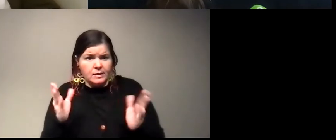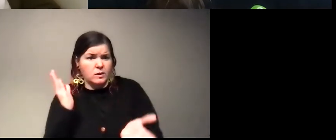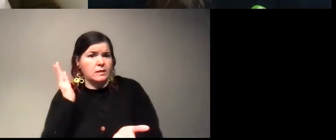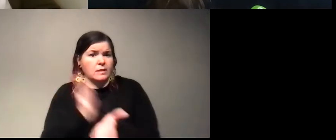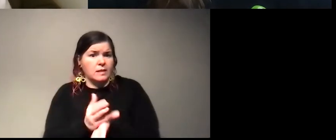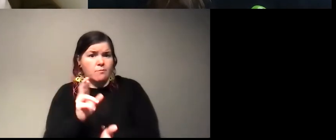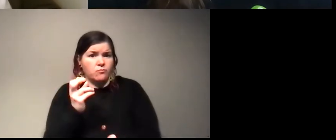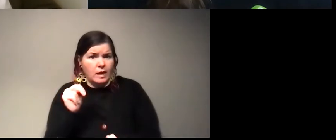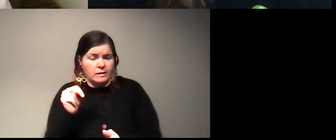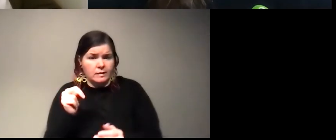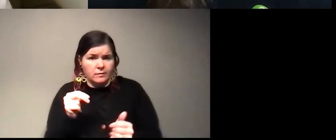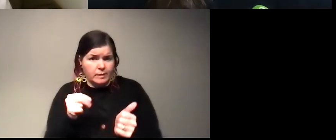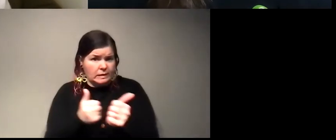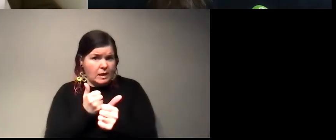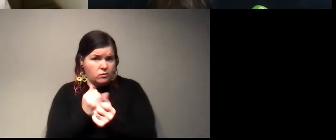hurting you.